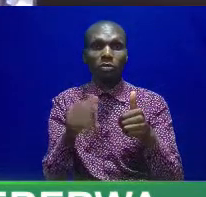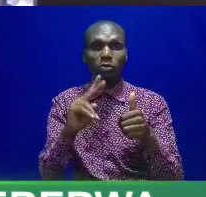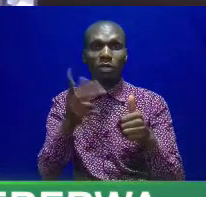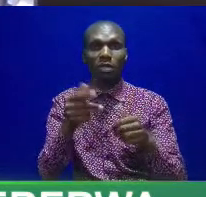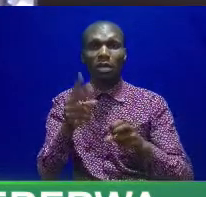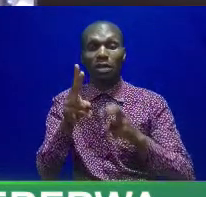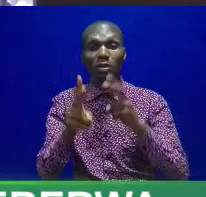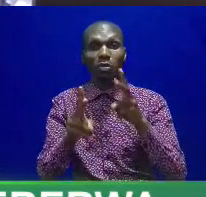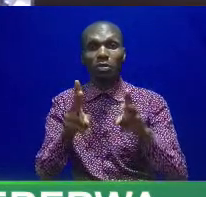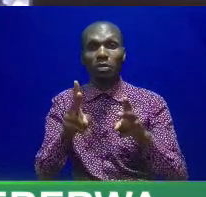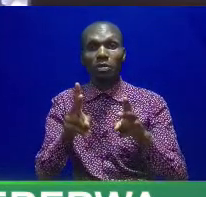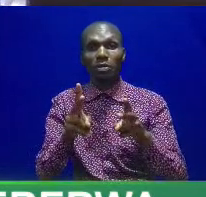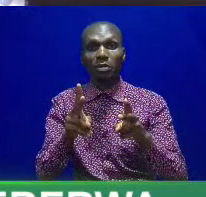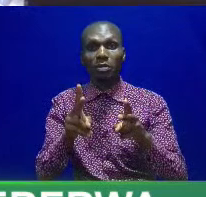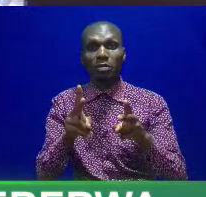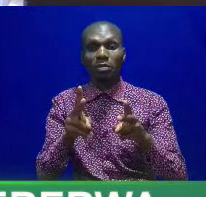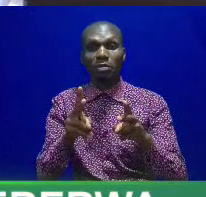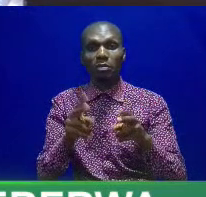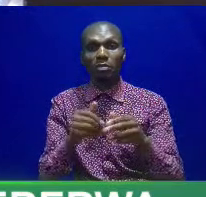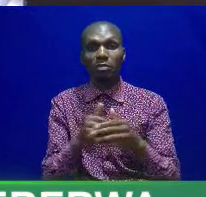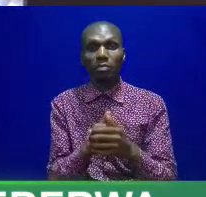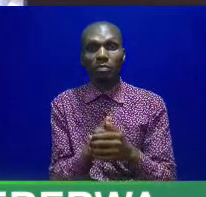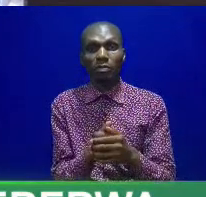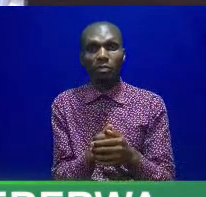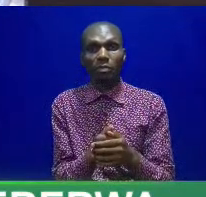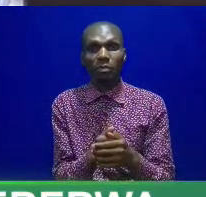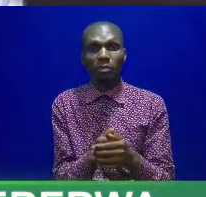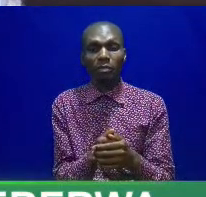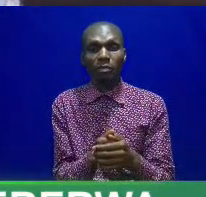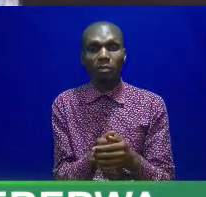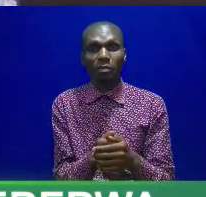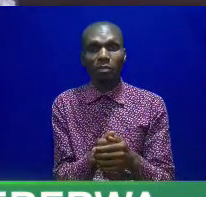August 2022. We wish to produce that as